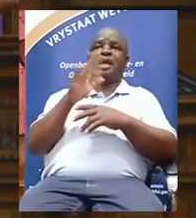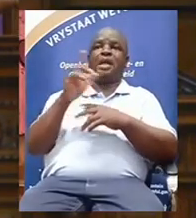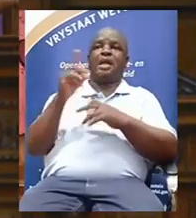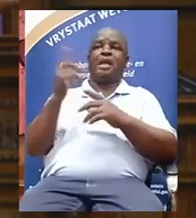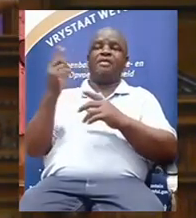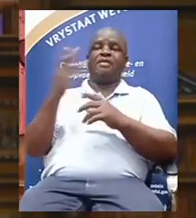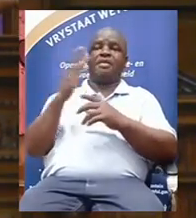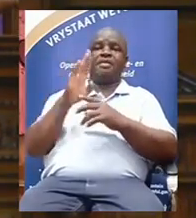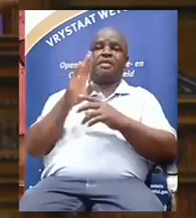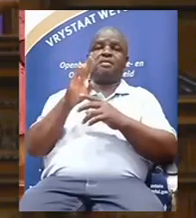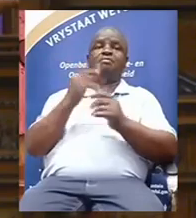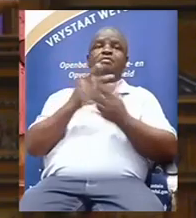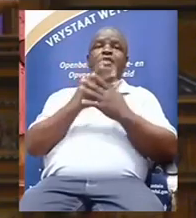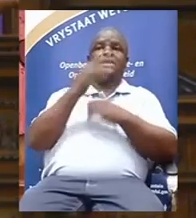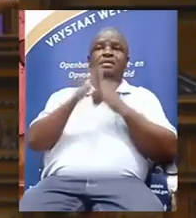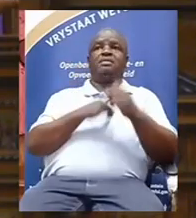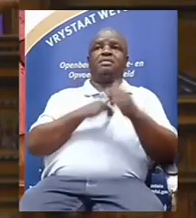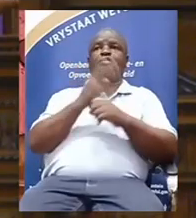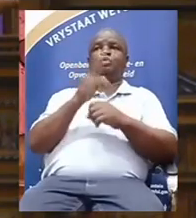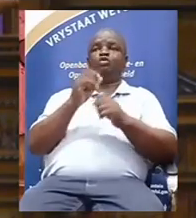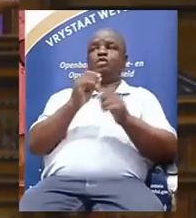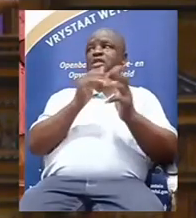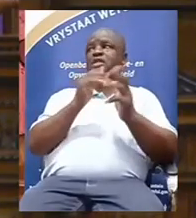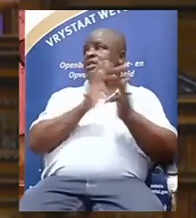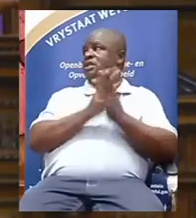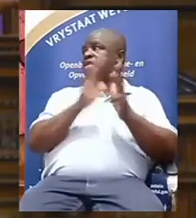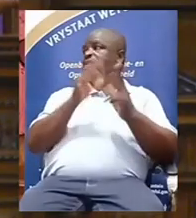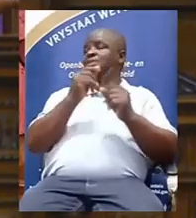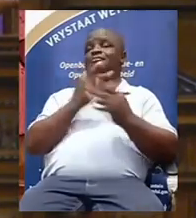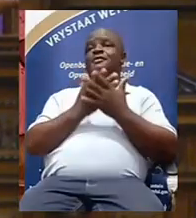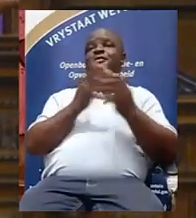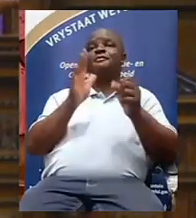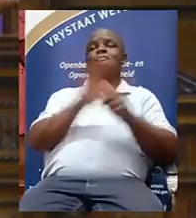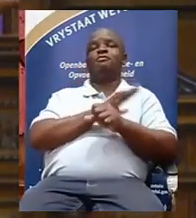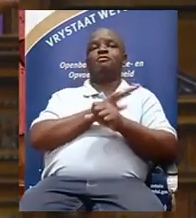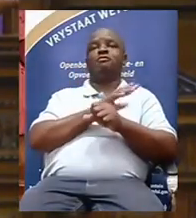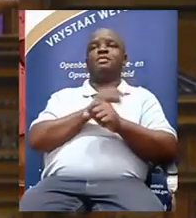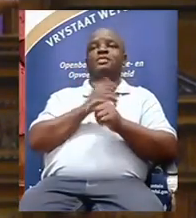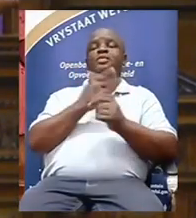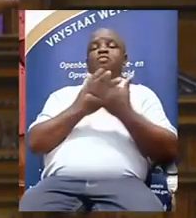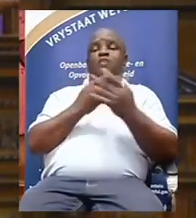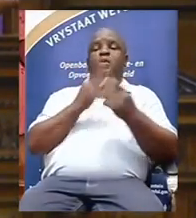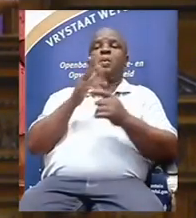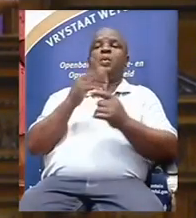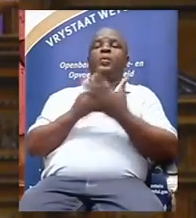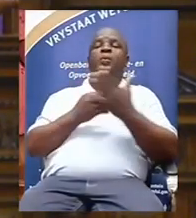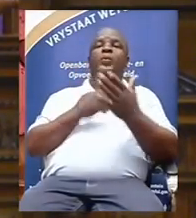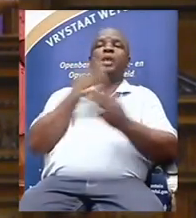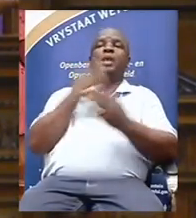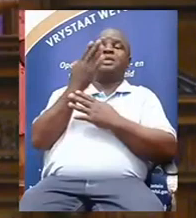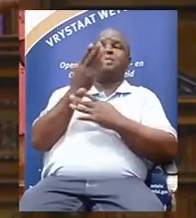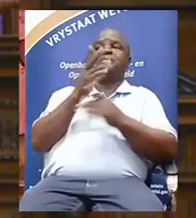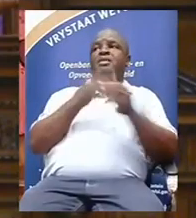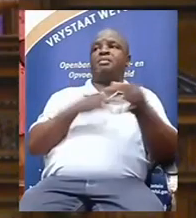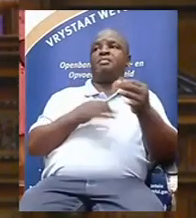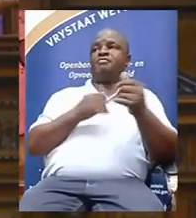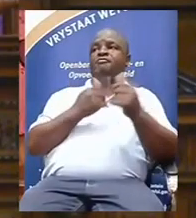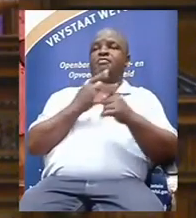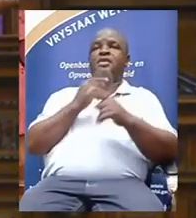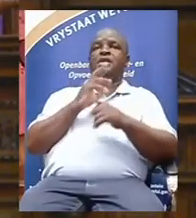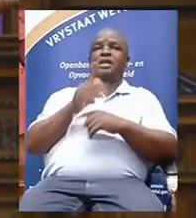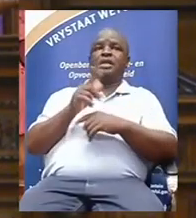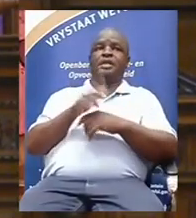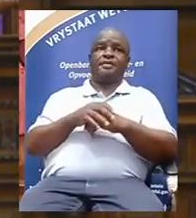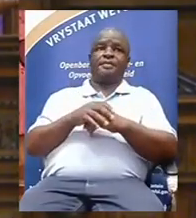of 2019 in its totality, and I will submit the submission on the reason. I will submit the report